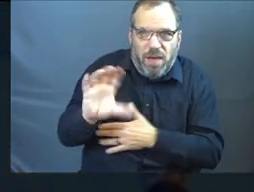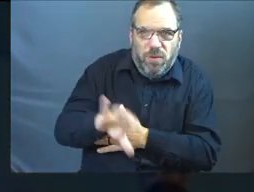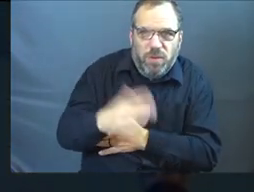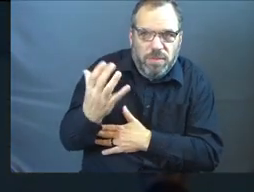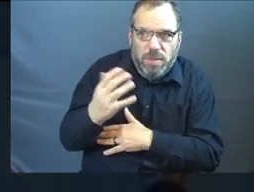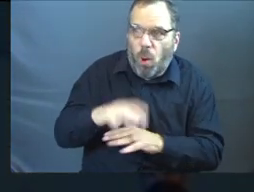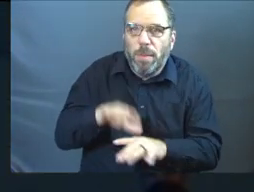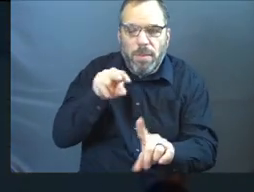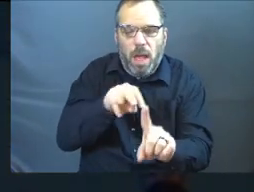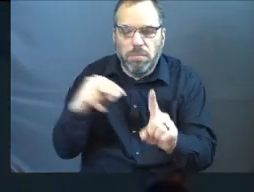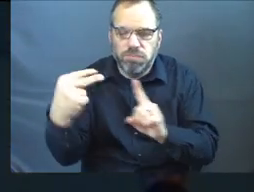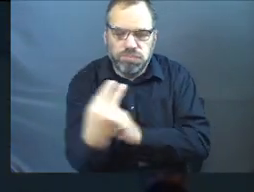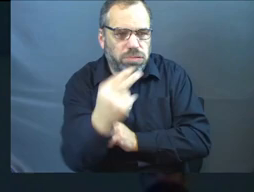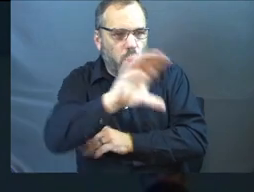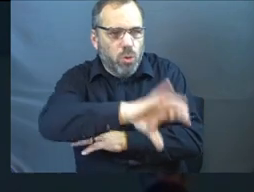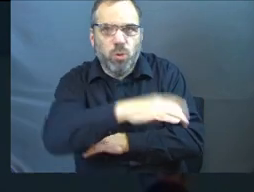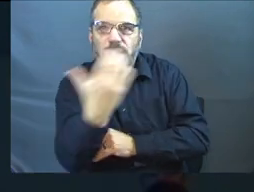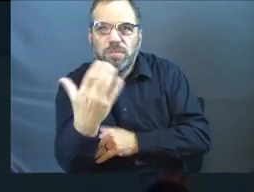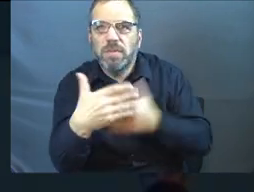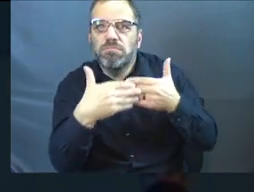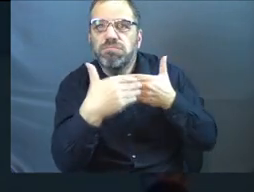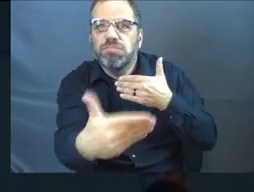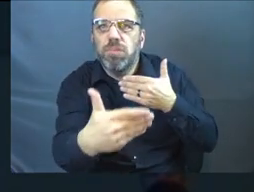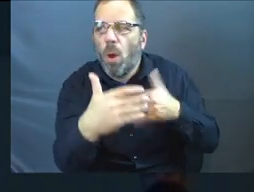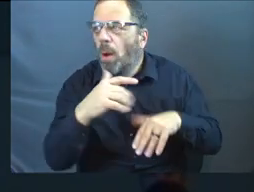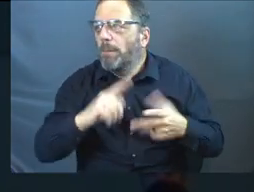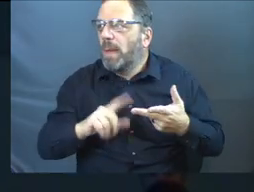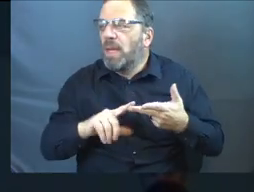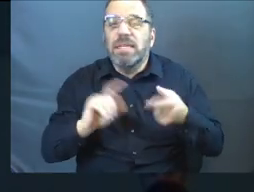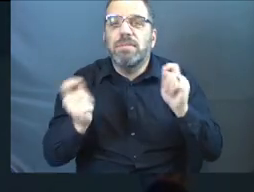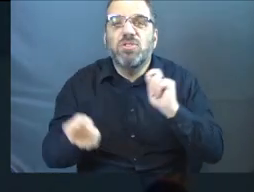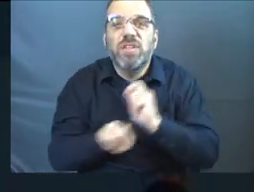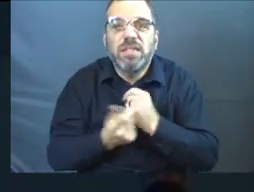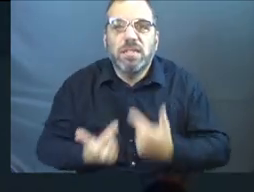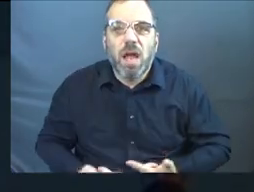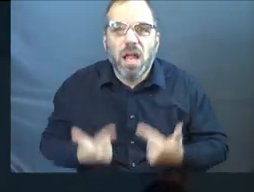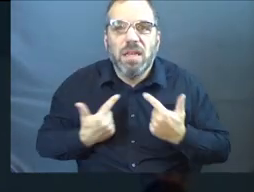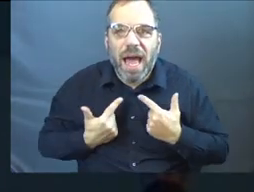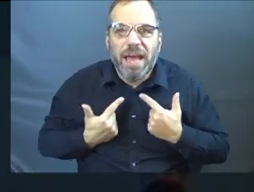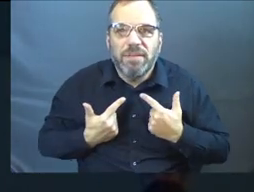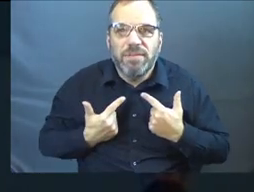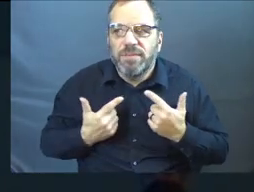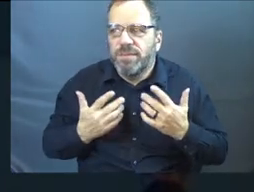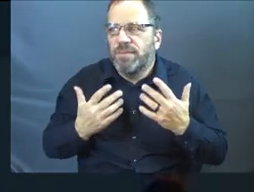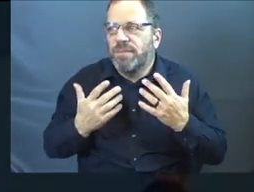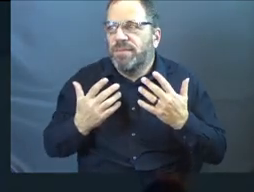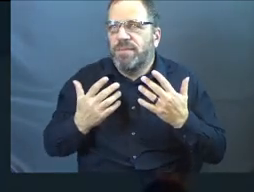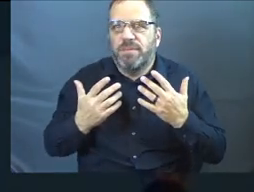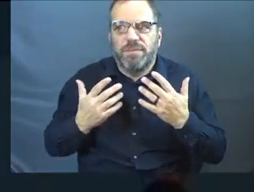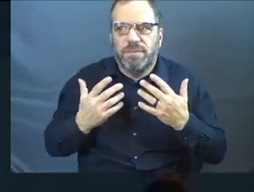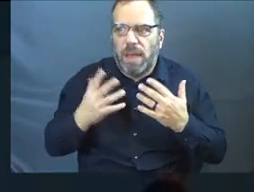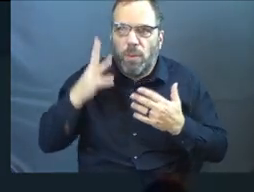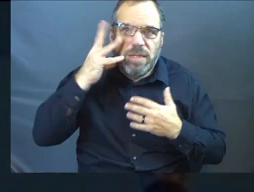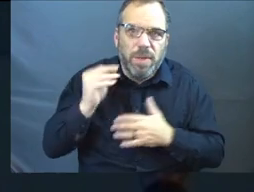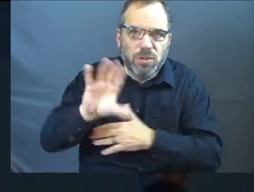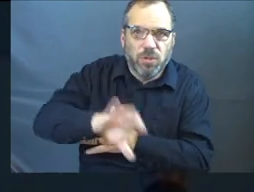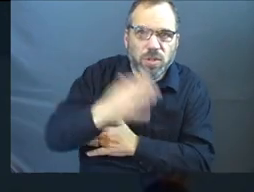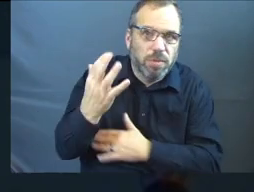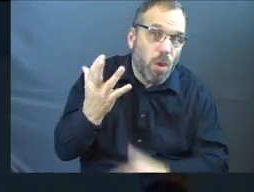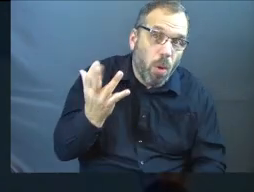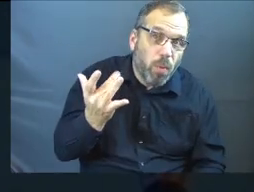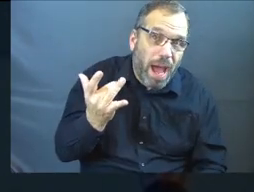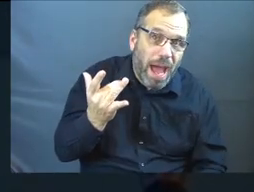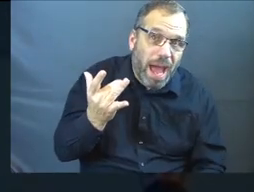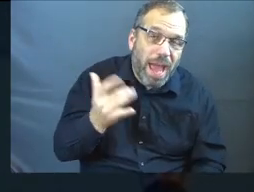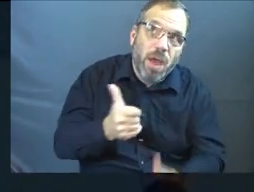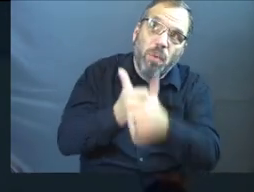how we look at Christmas every single year, some different steps that we can take when we step into the Christmas season every year so that we're on